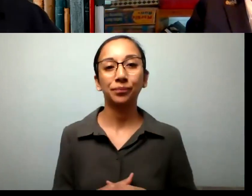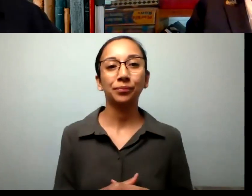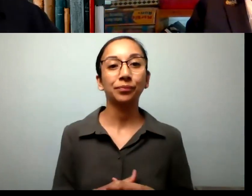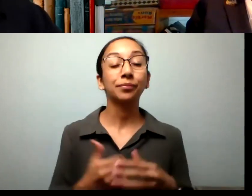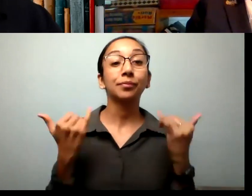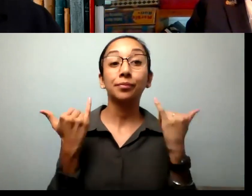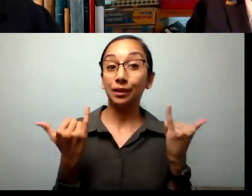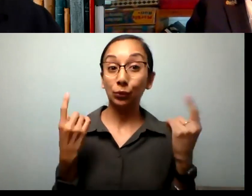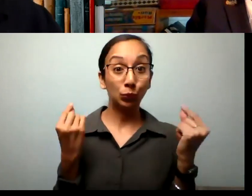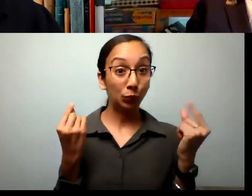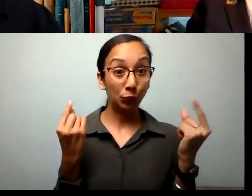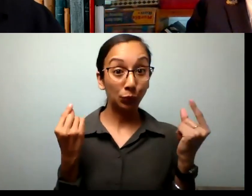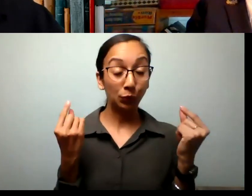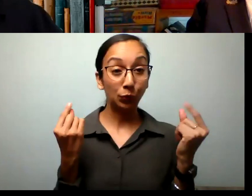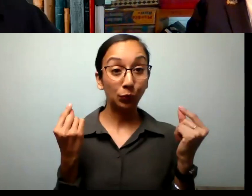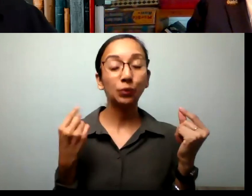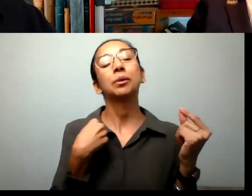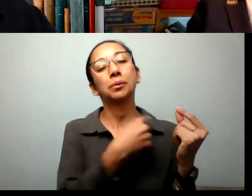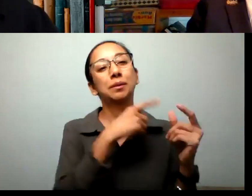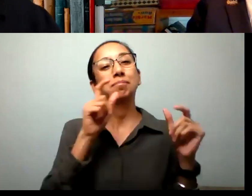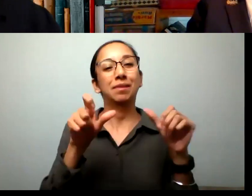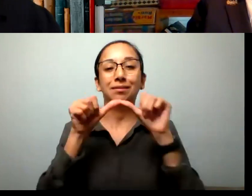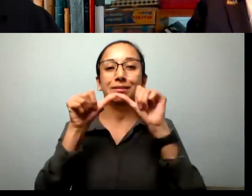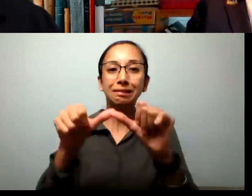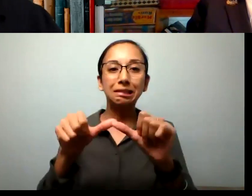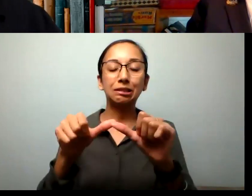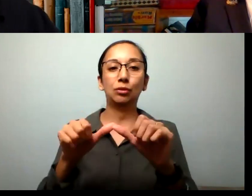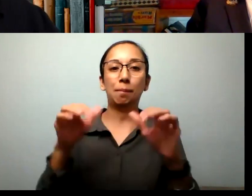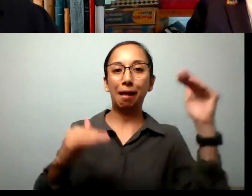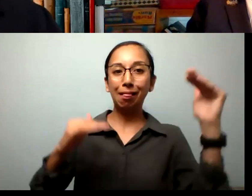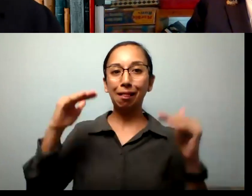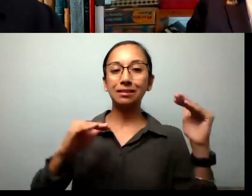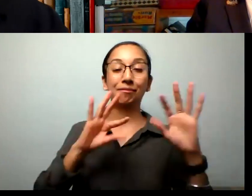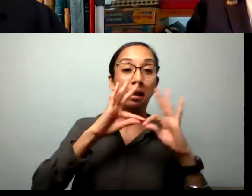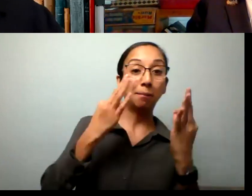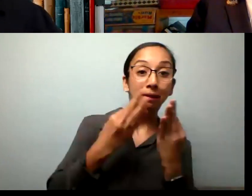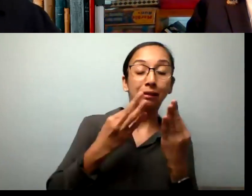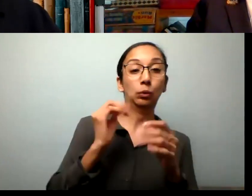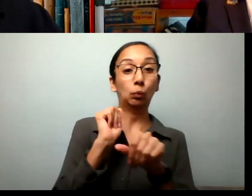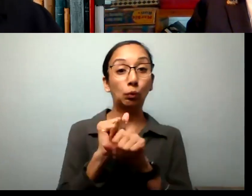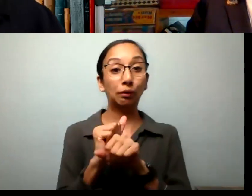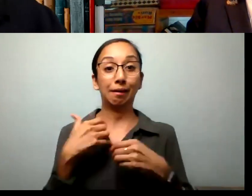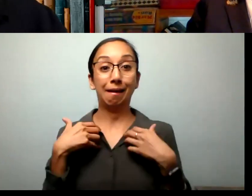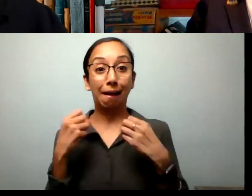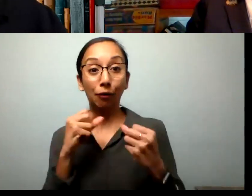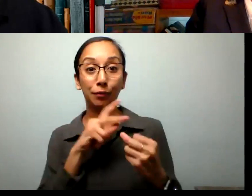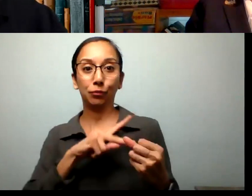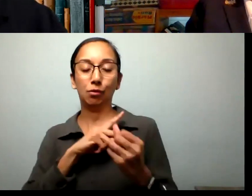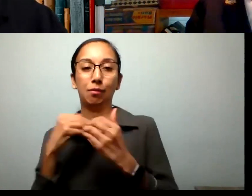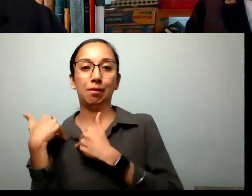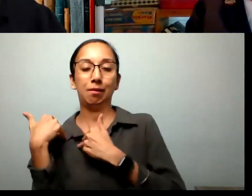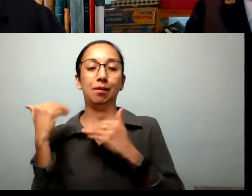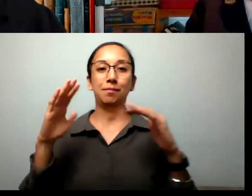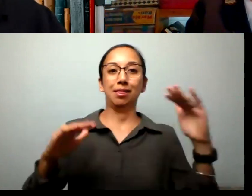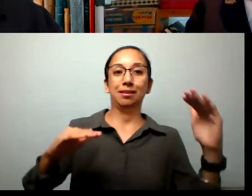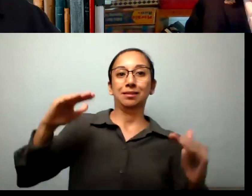do we have to do? Well, we have to continue to juggle families between their work, their health, and their personal responsibilities. I